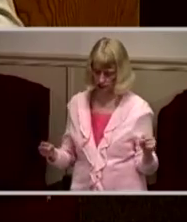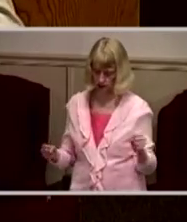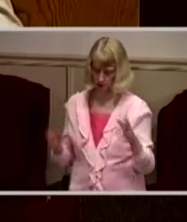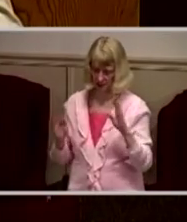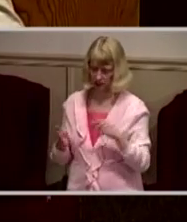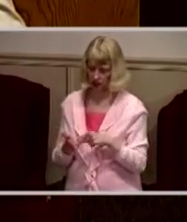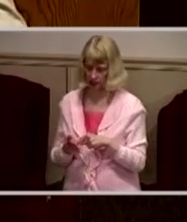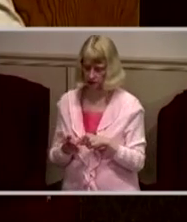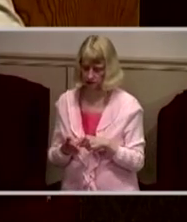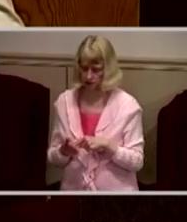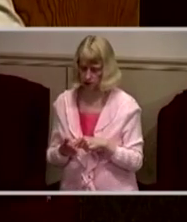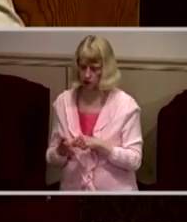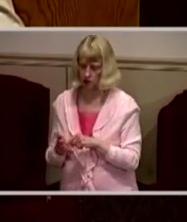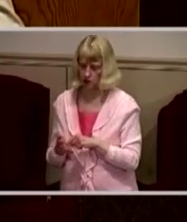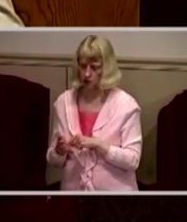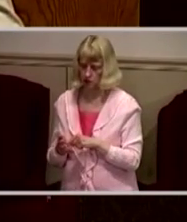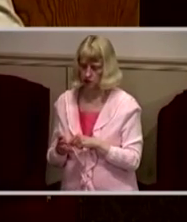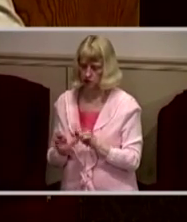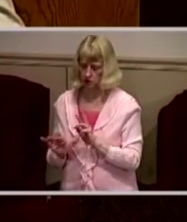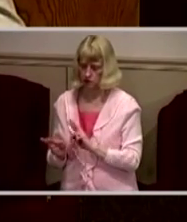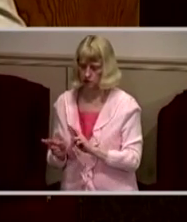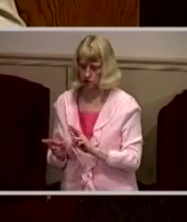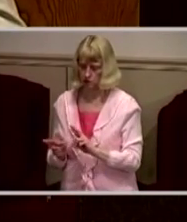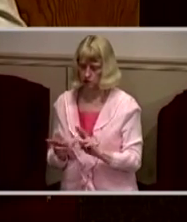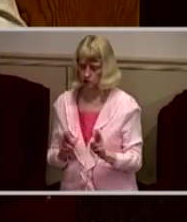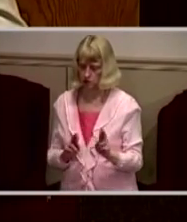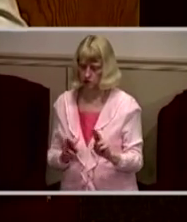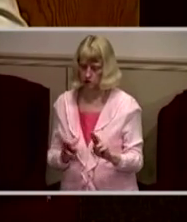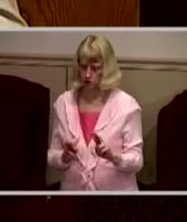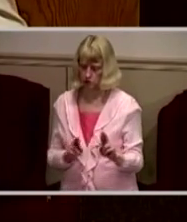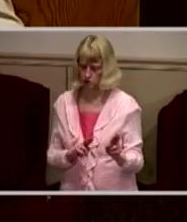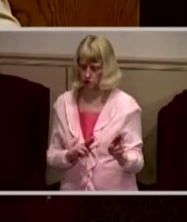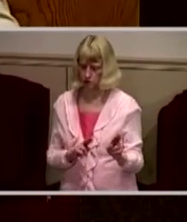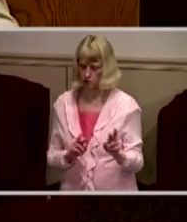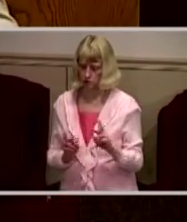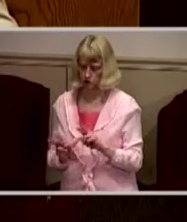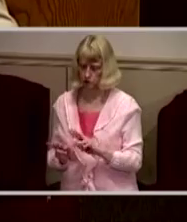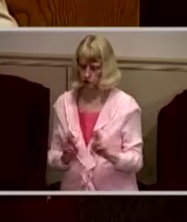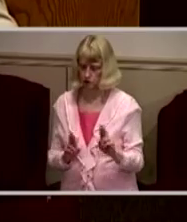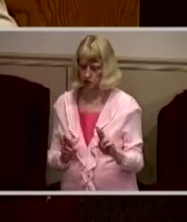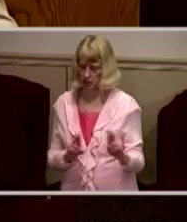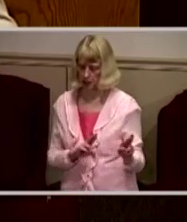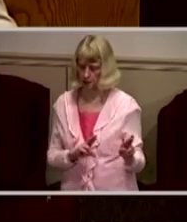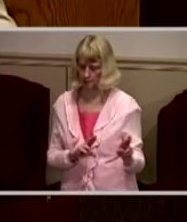this. Ready. Ready. Ready.